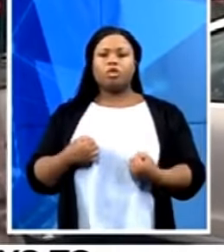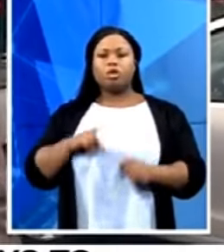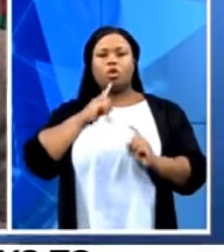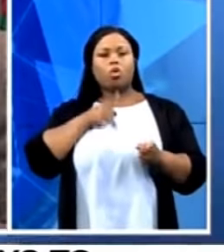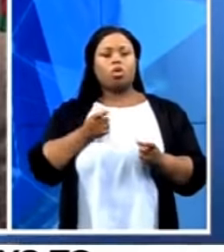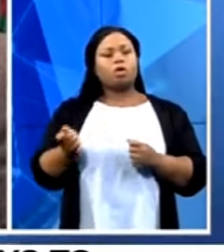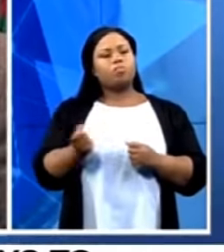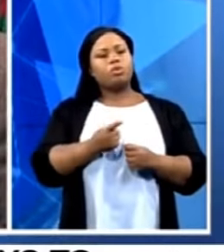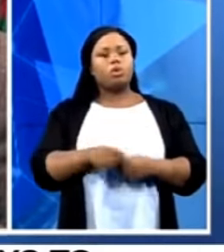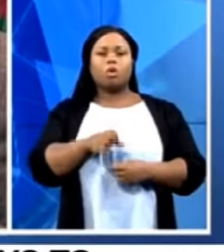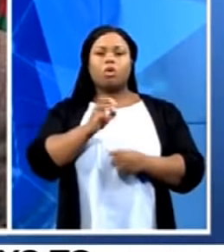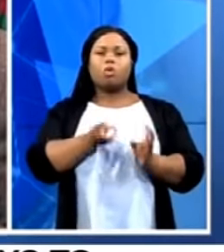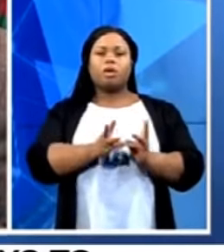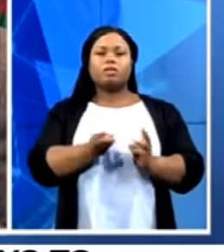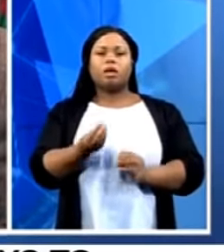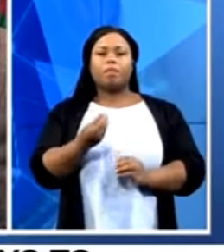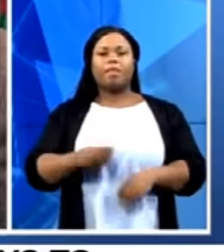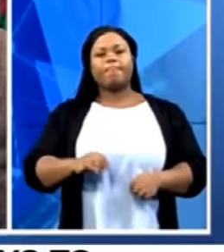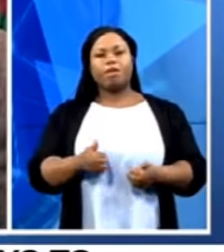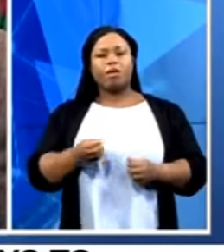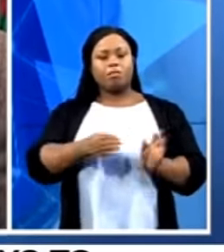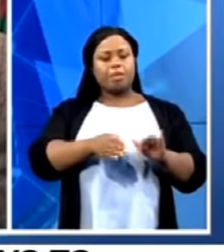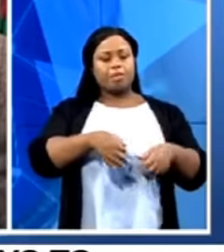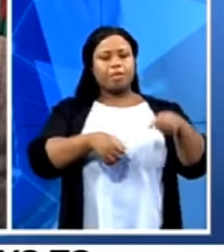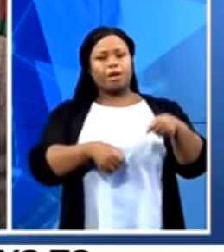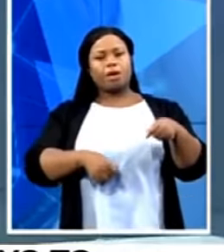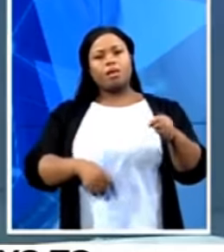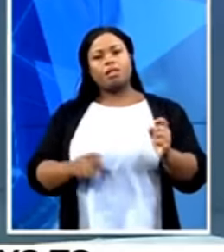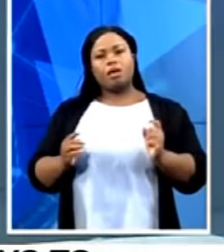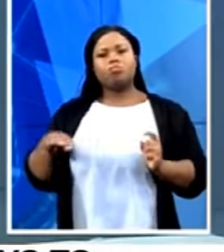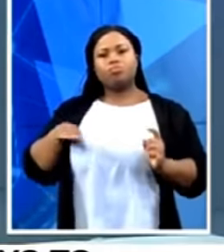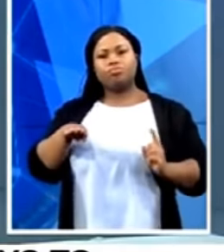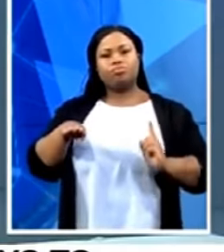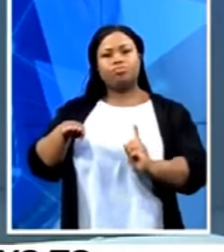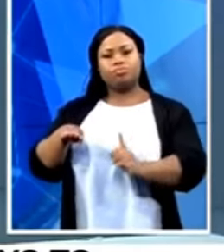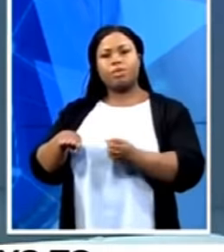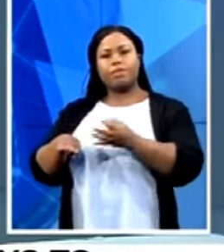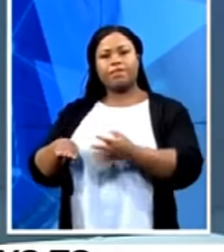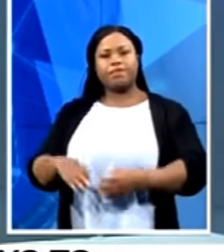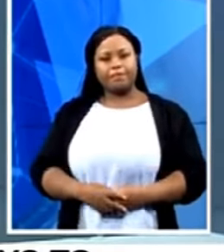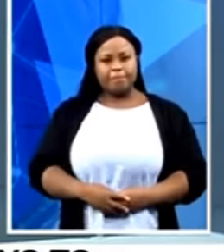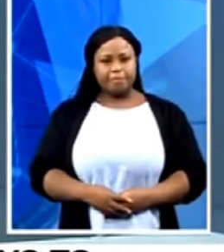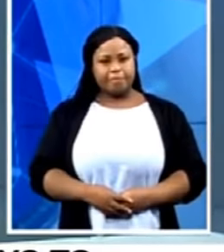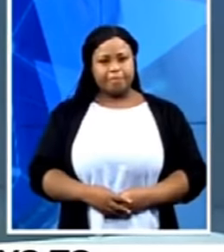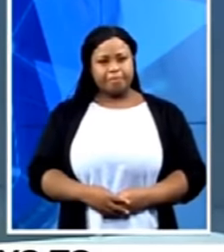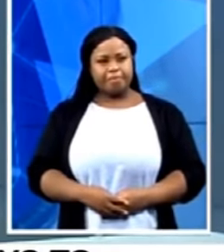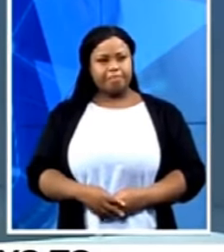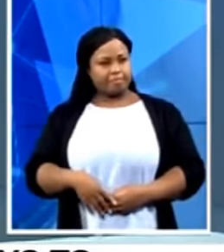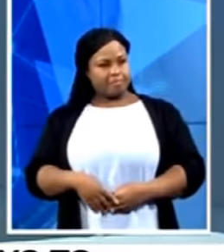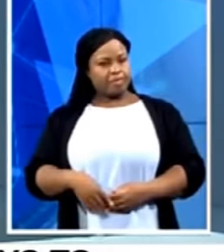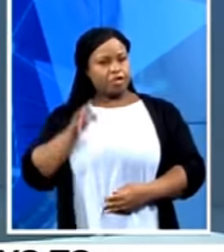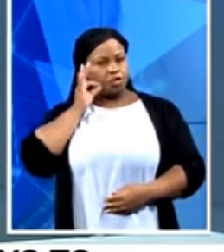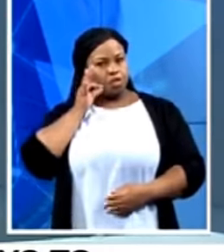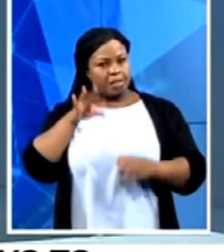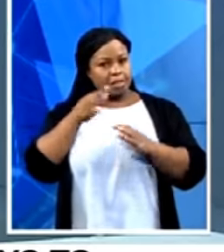groceries once they are ready for pickup. With that, it's back to studio. Yeah, chips and sweets, popular items. Guilty as